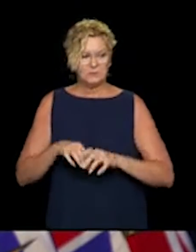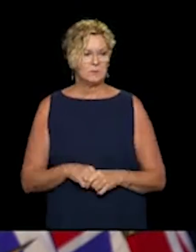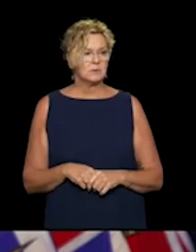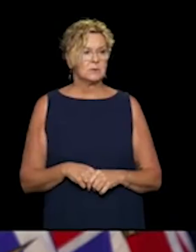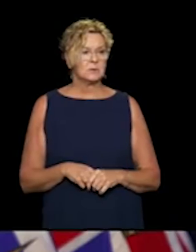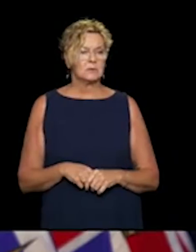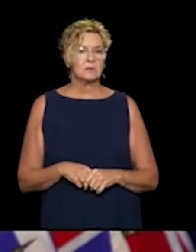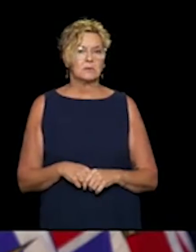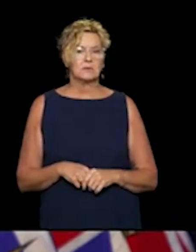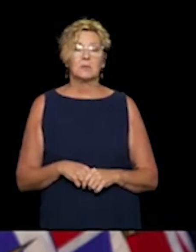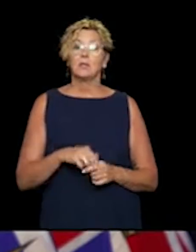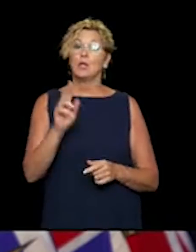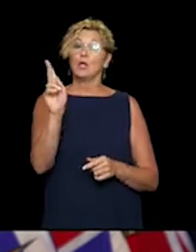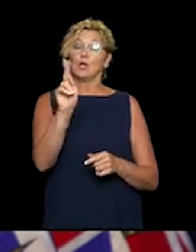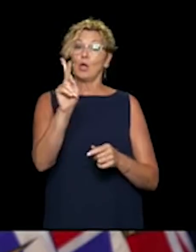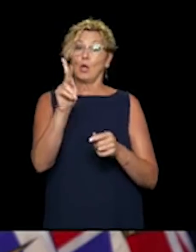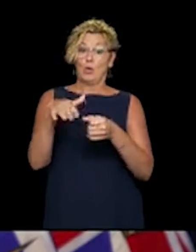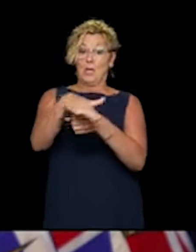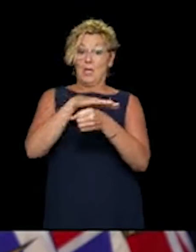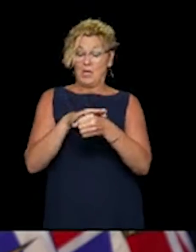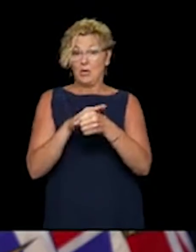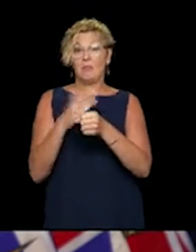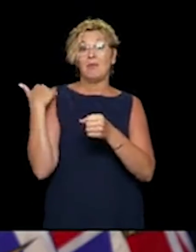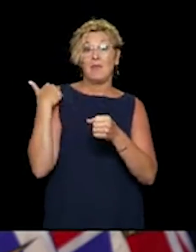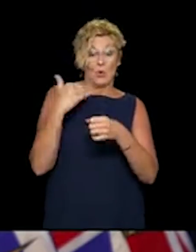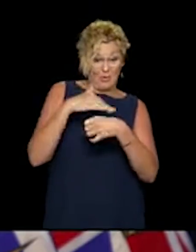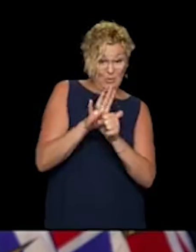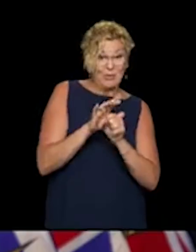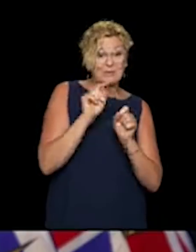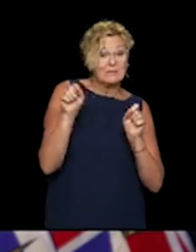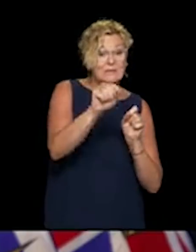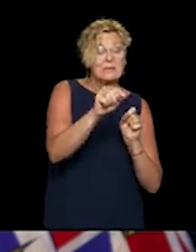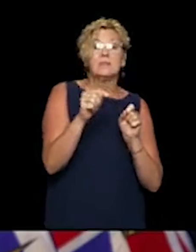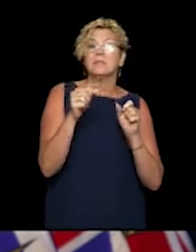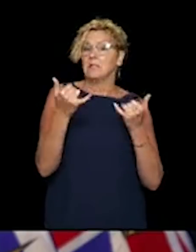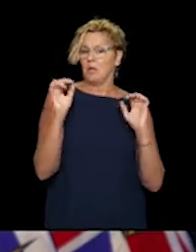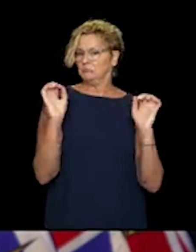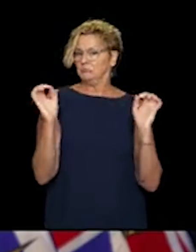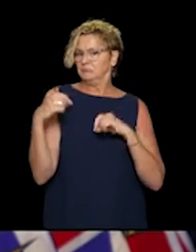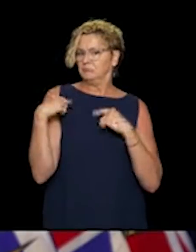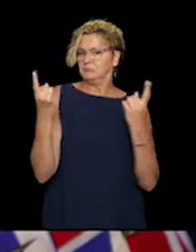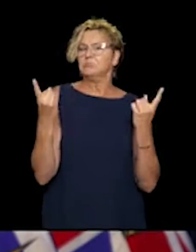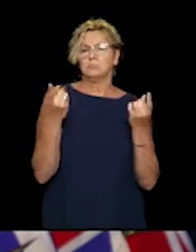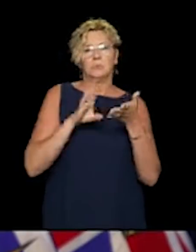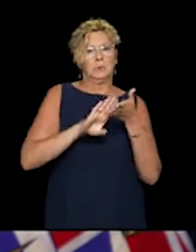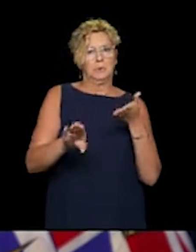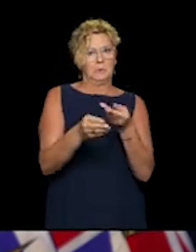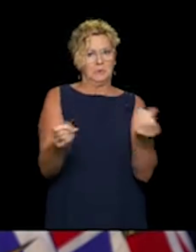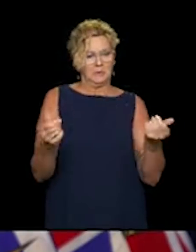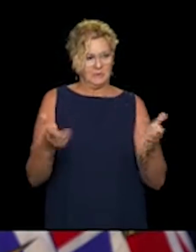July has now been officially declared over, as we've had no new cases associated with that over the last few weeks.